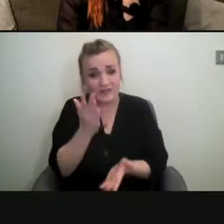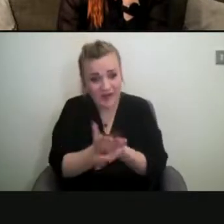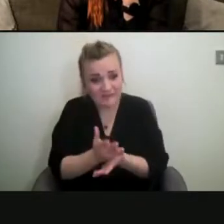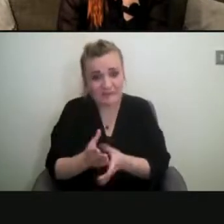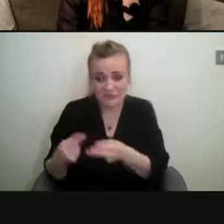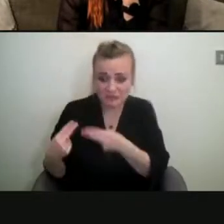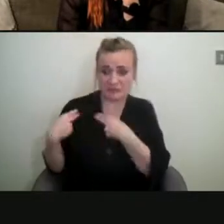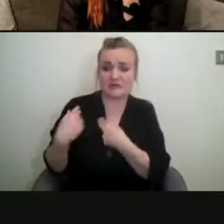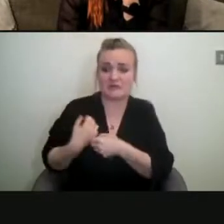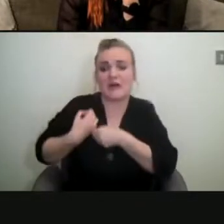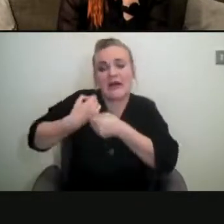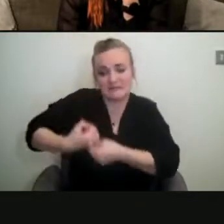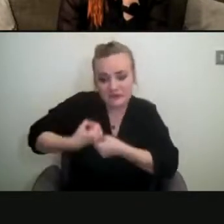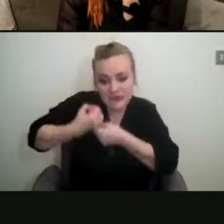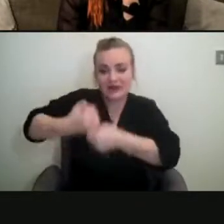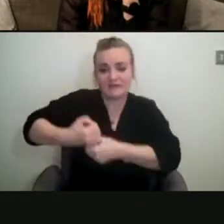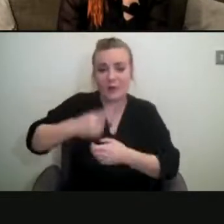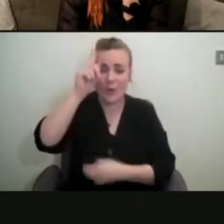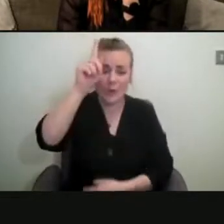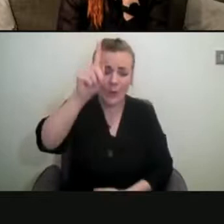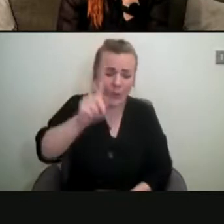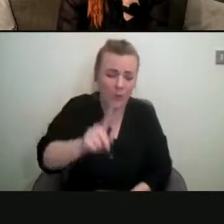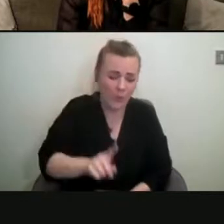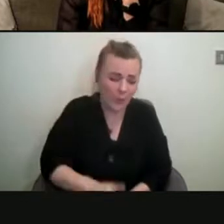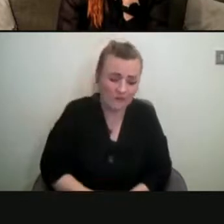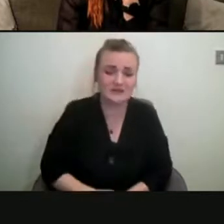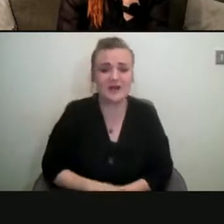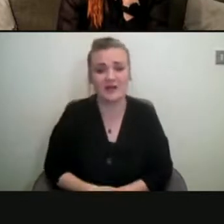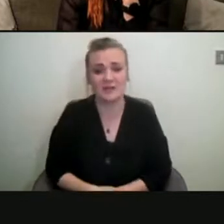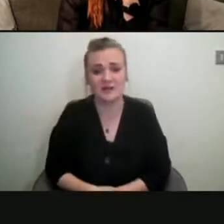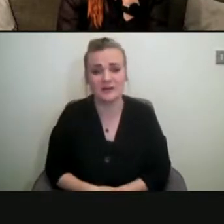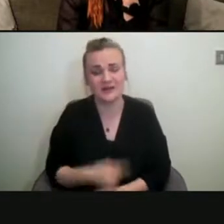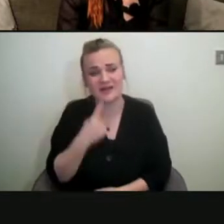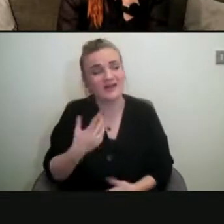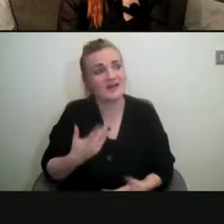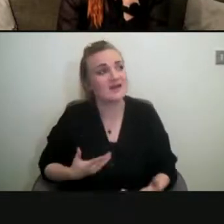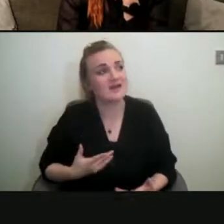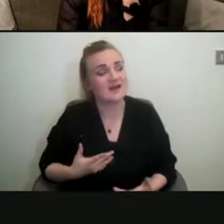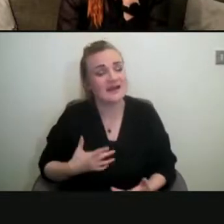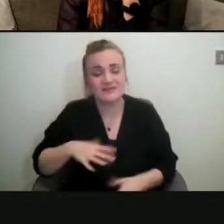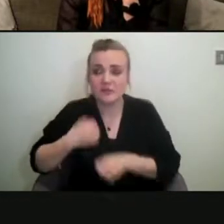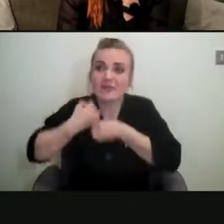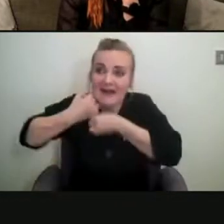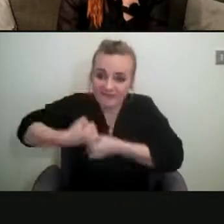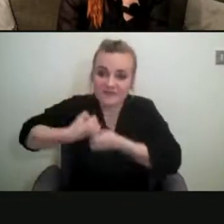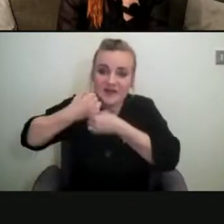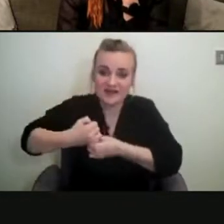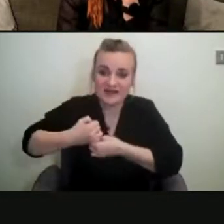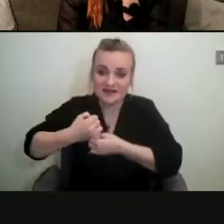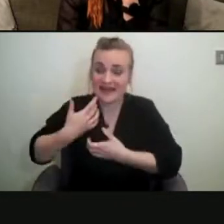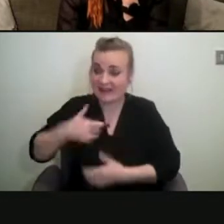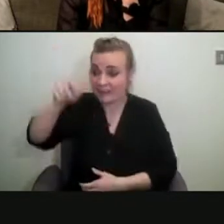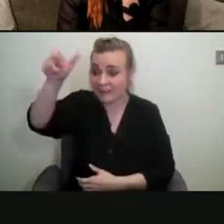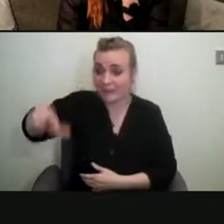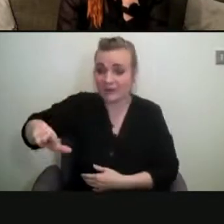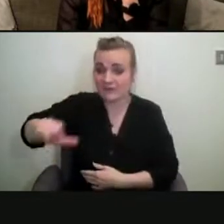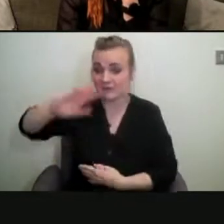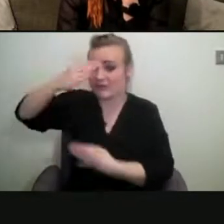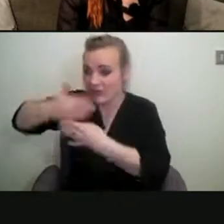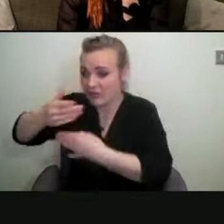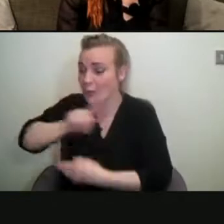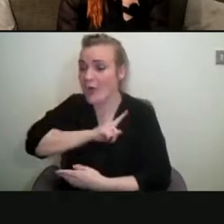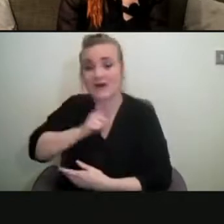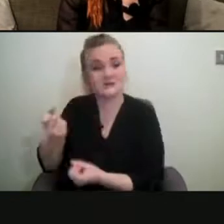the time and be like, you know, I have to fight for this. And sometimes if you come up against someone who doesn't really understand that